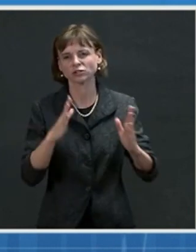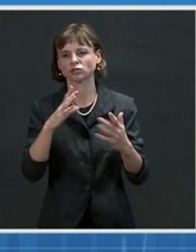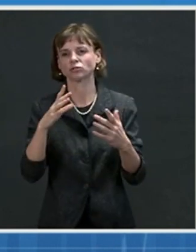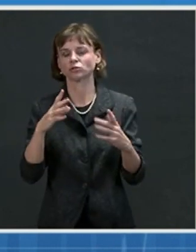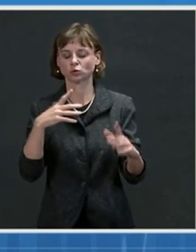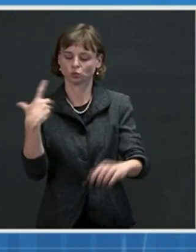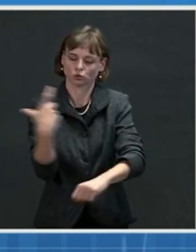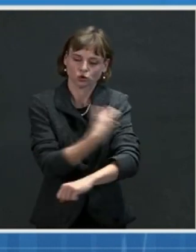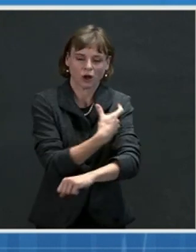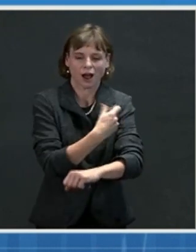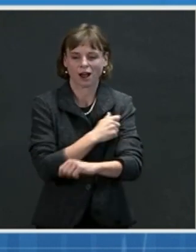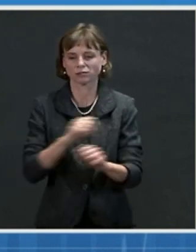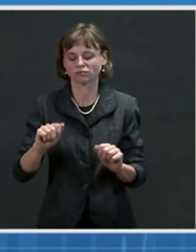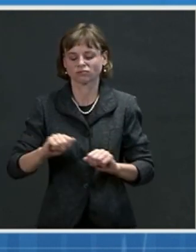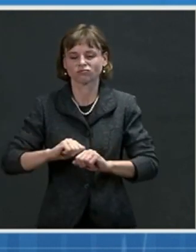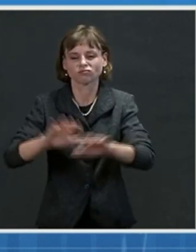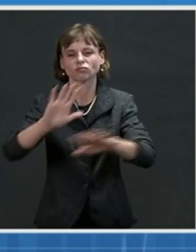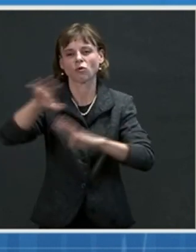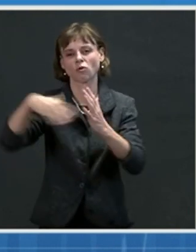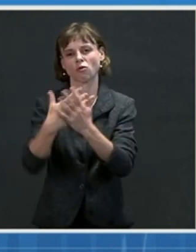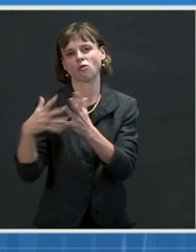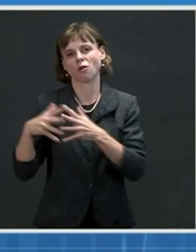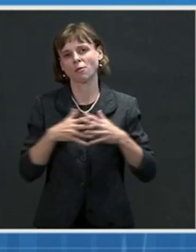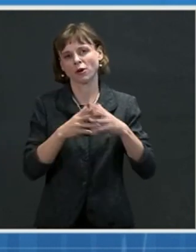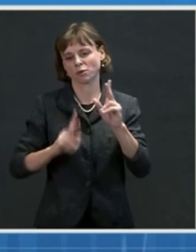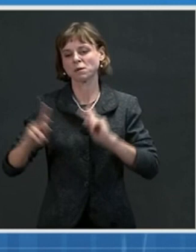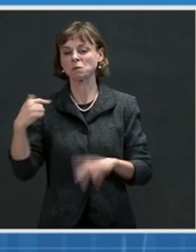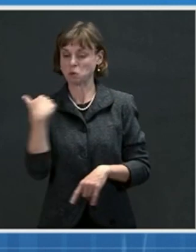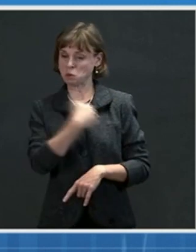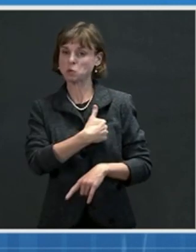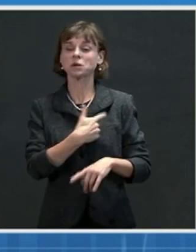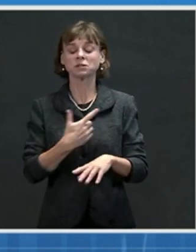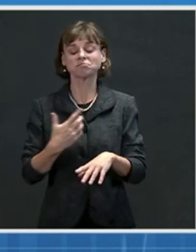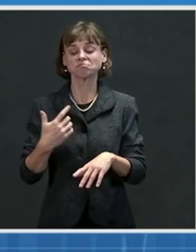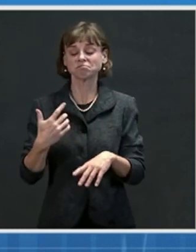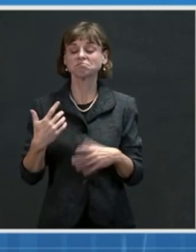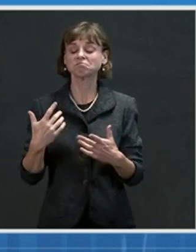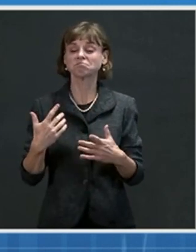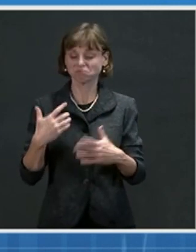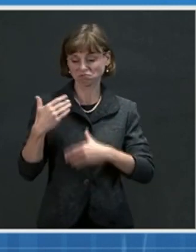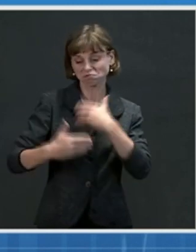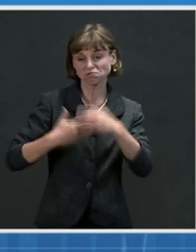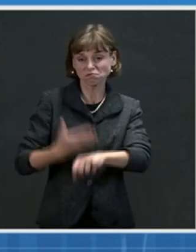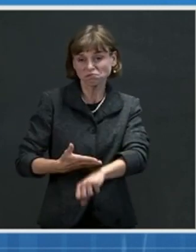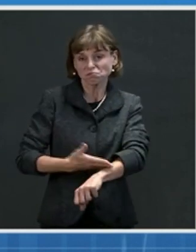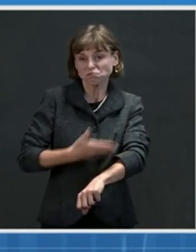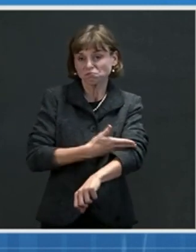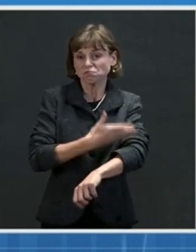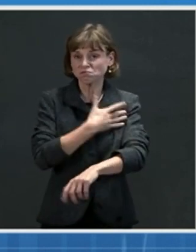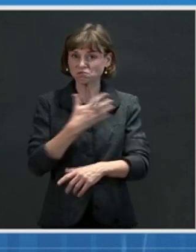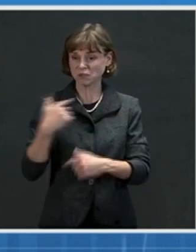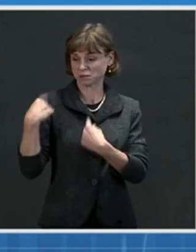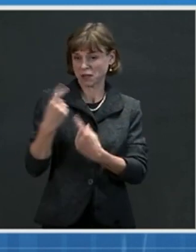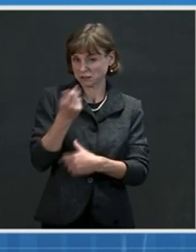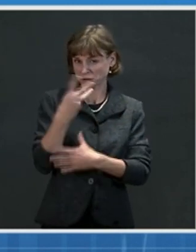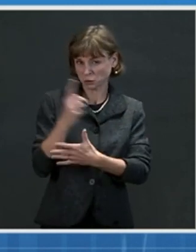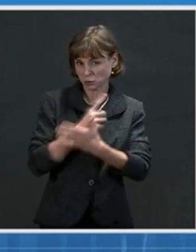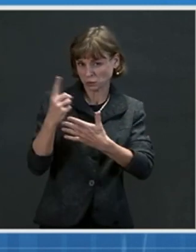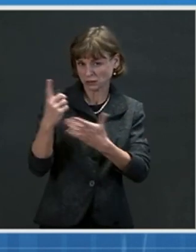people. We've been making steady progress over the past few weeks, getting more vaccine